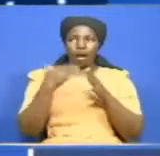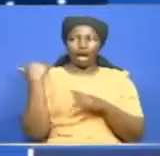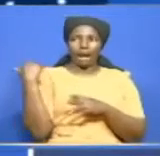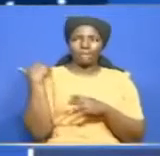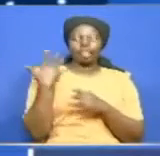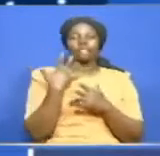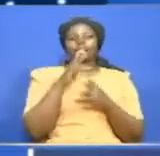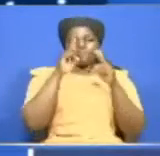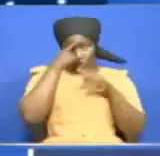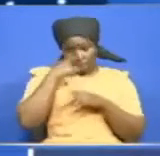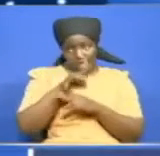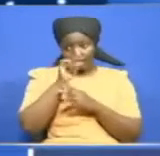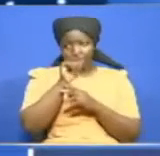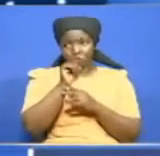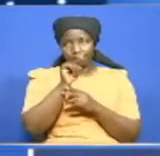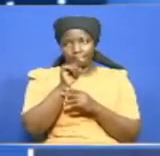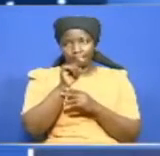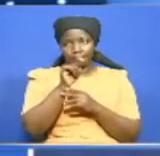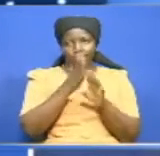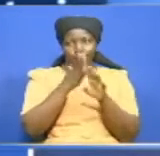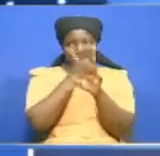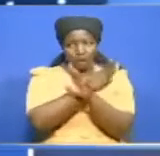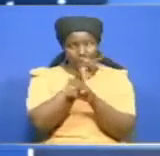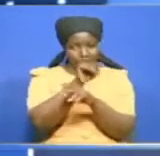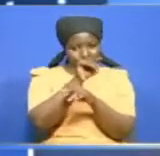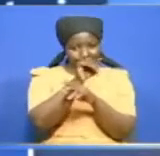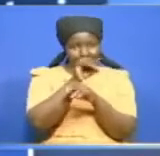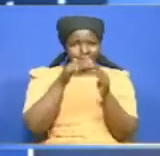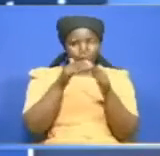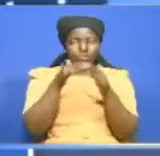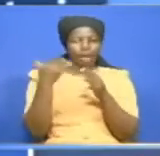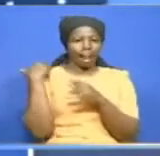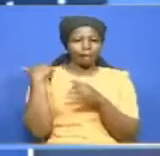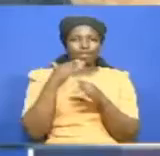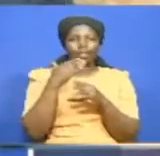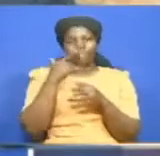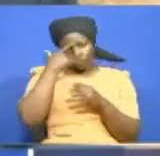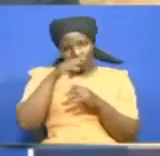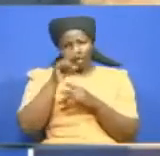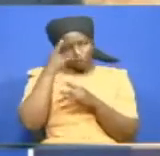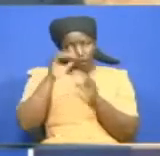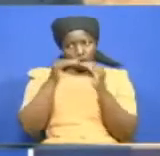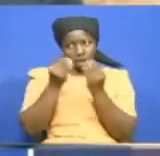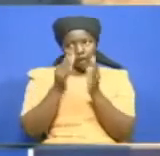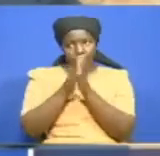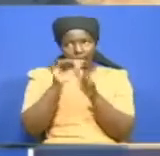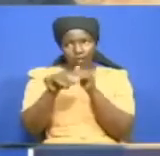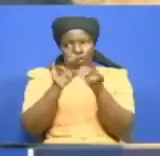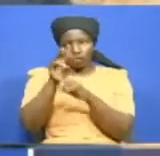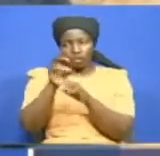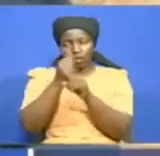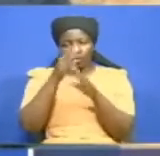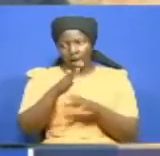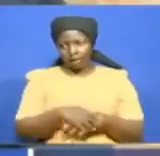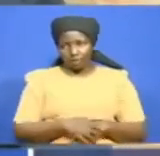Previously, the threshold for a sexual harassment policy was for organizations with at least 20 employees. Provided an employer has